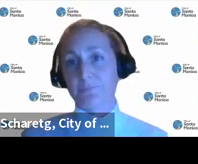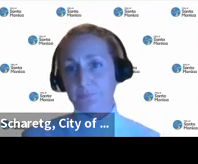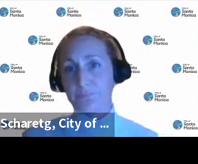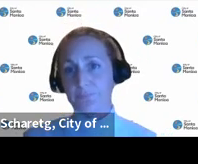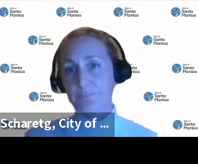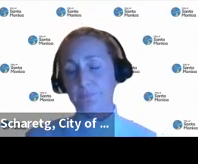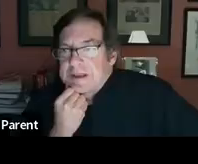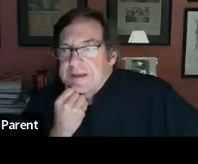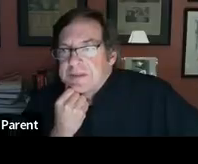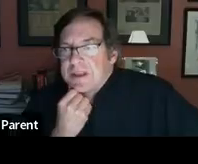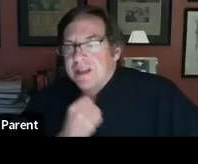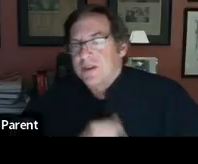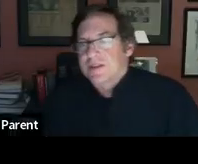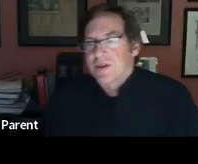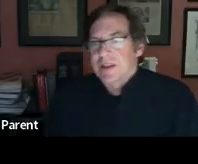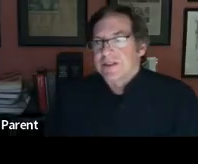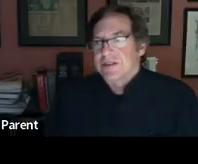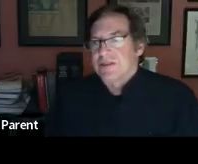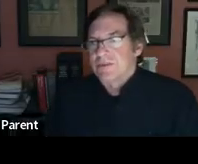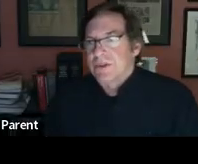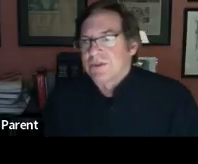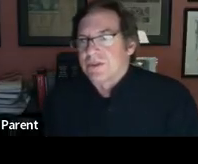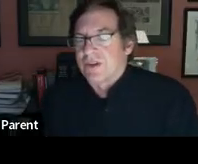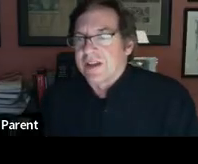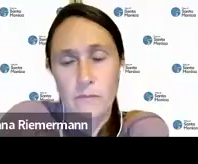now. Okay.